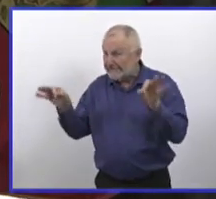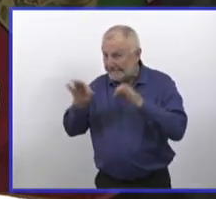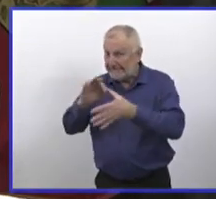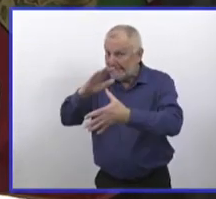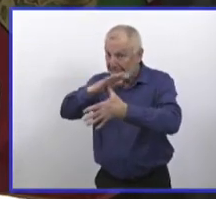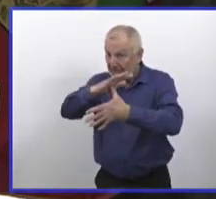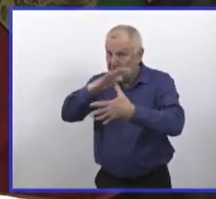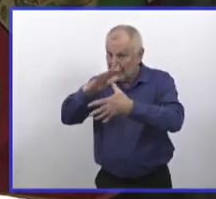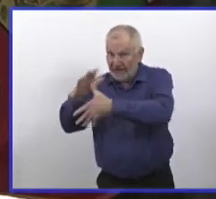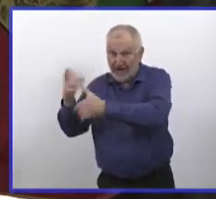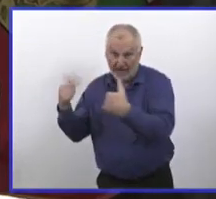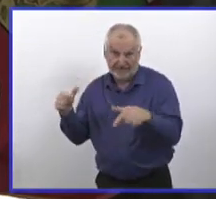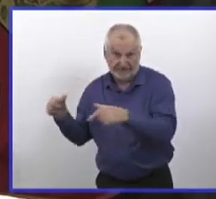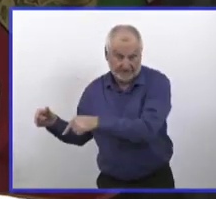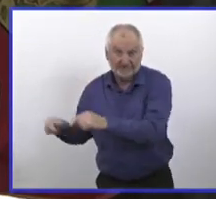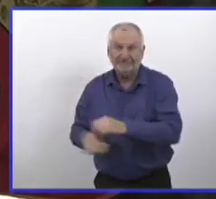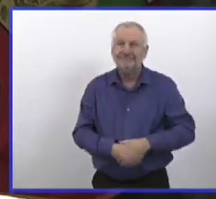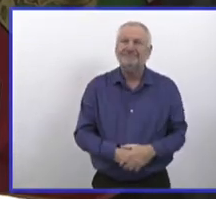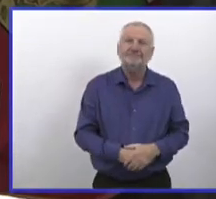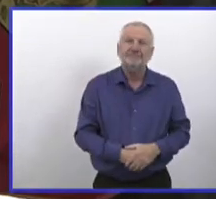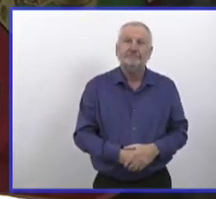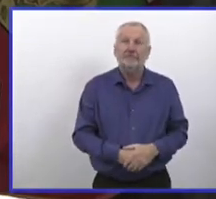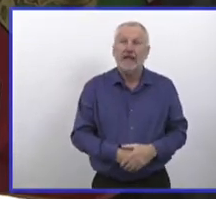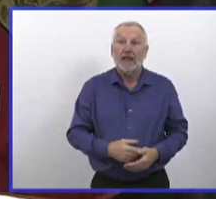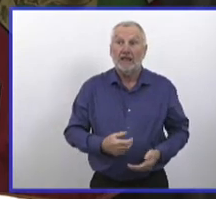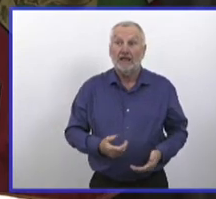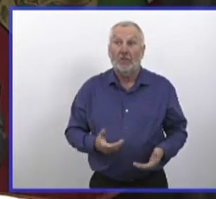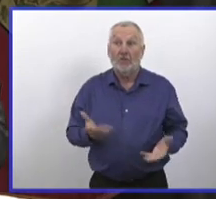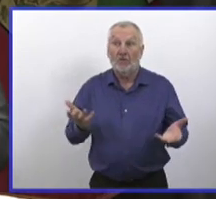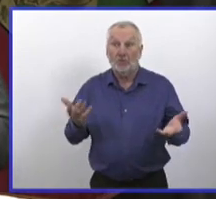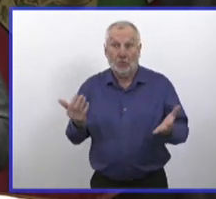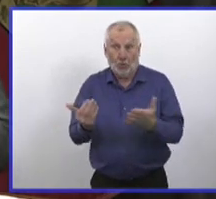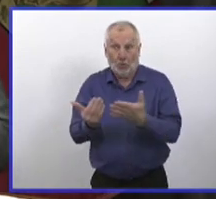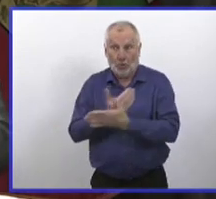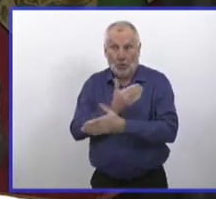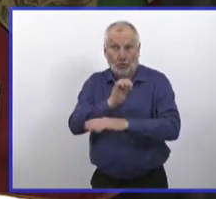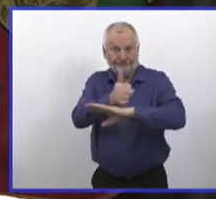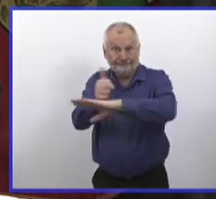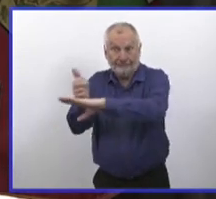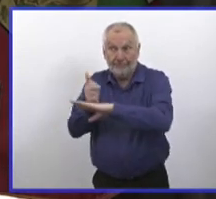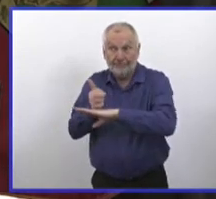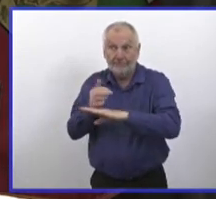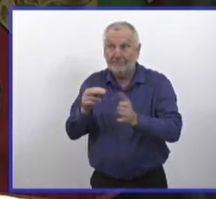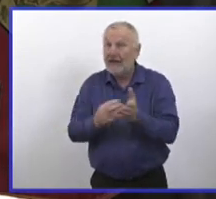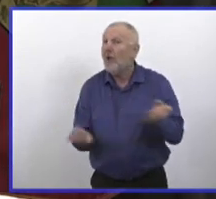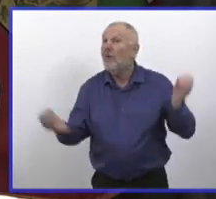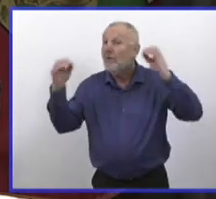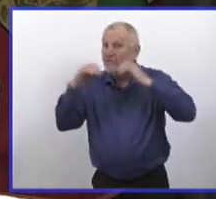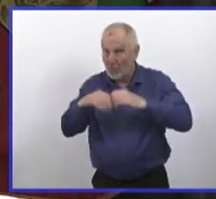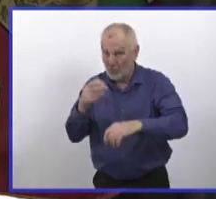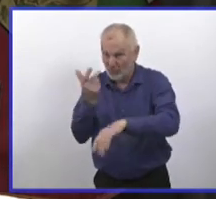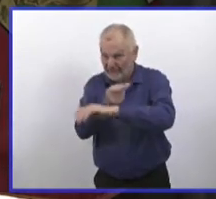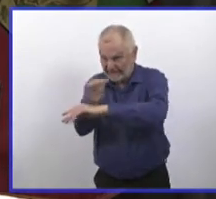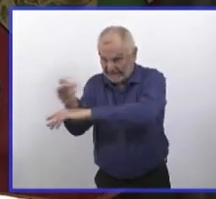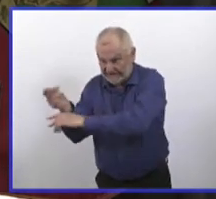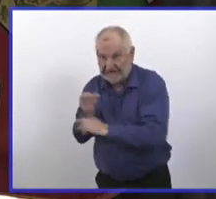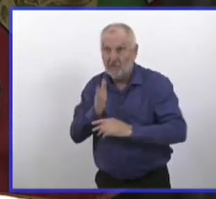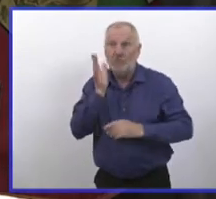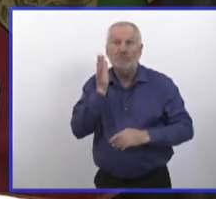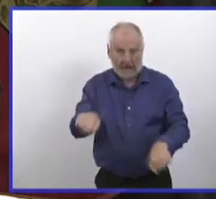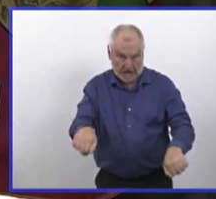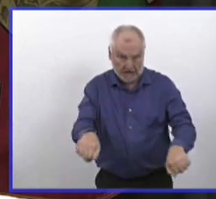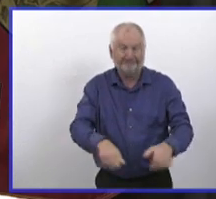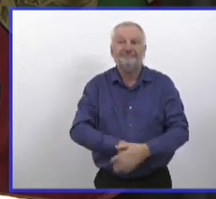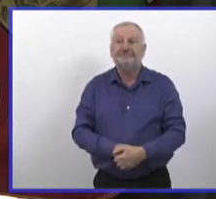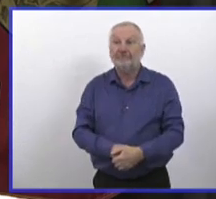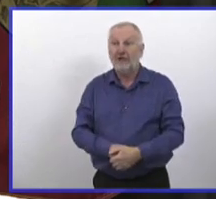improve vaccine access for more people. I'm incredibly honored to share these updates with you on behalf of the people on the task force